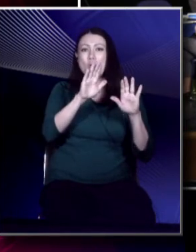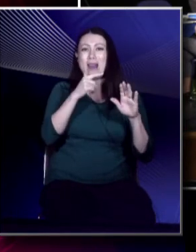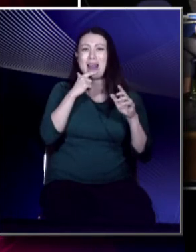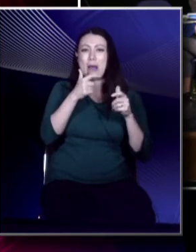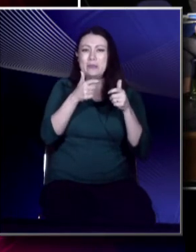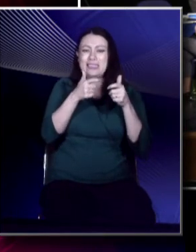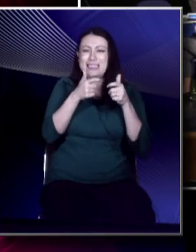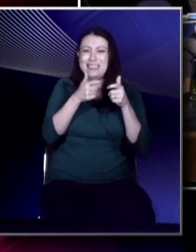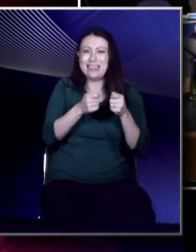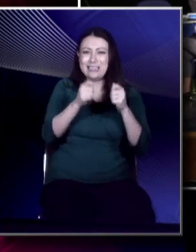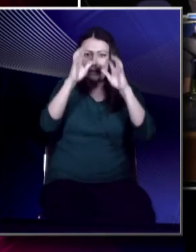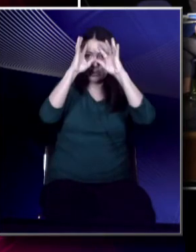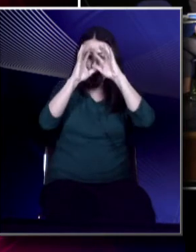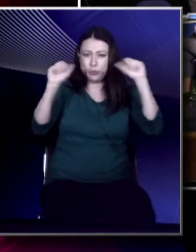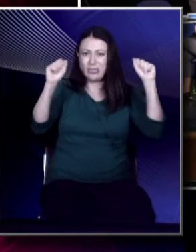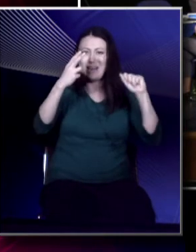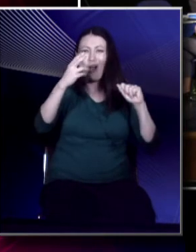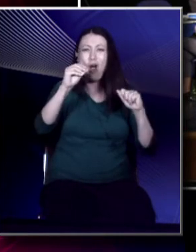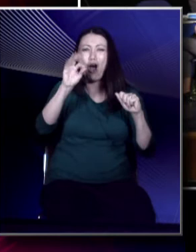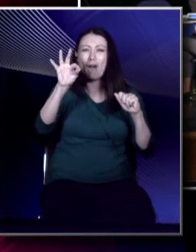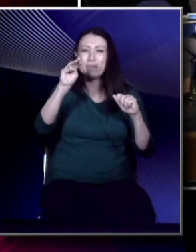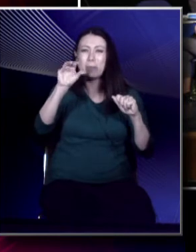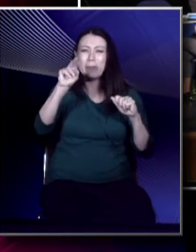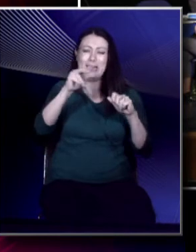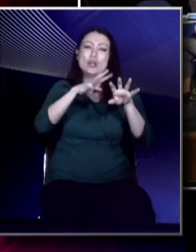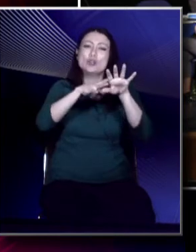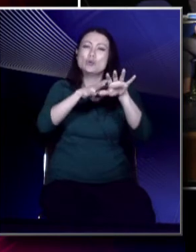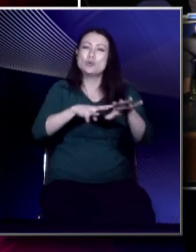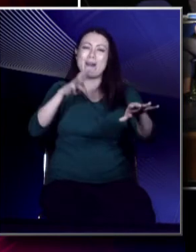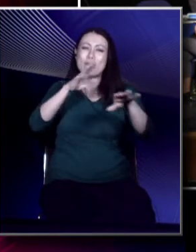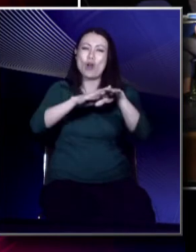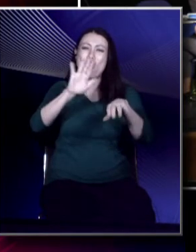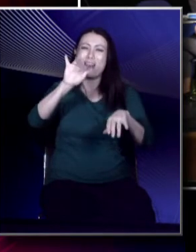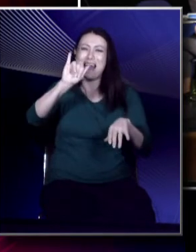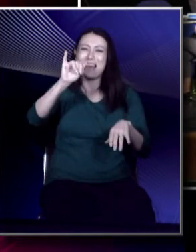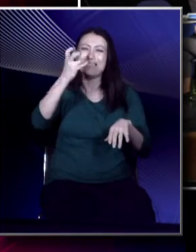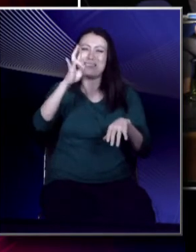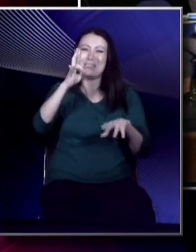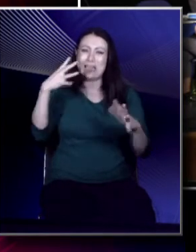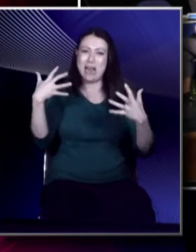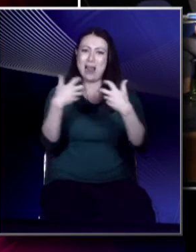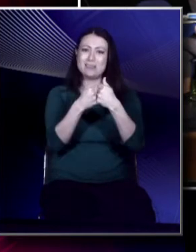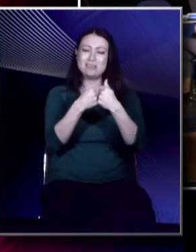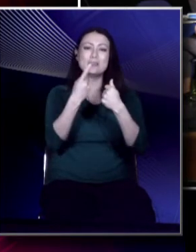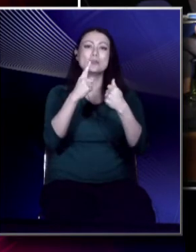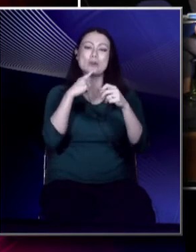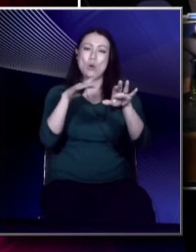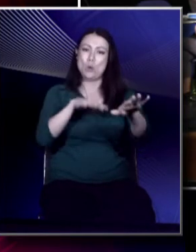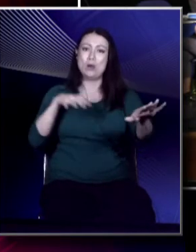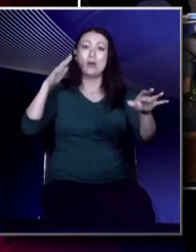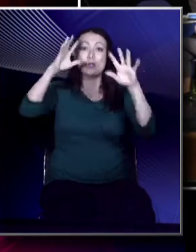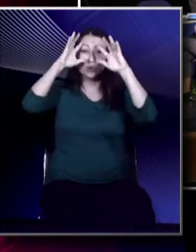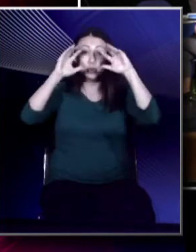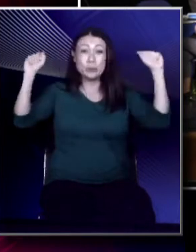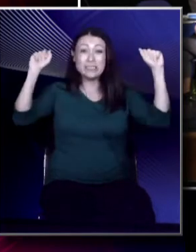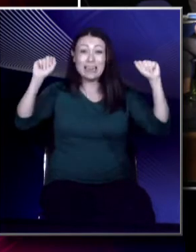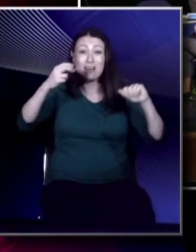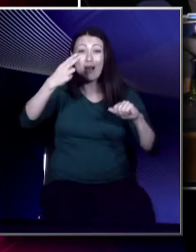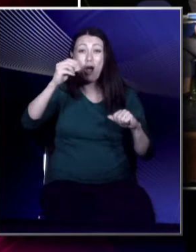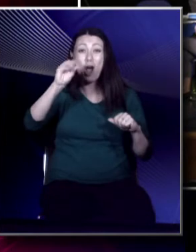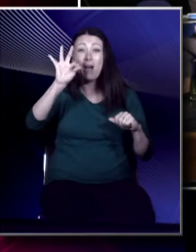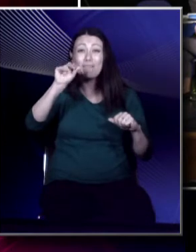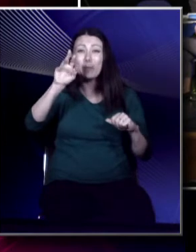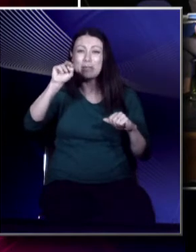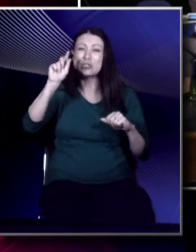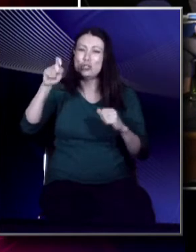is also being affected by the traffic issue on I-17. She has let me know she should be here at roughly